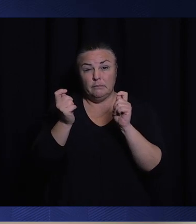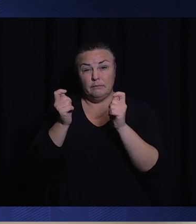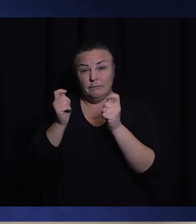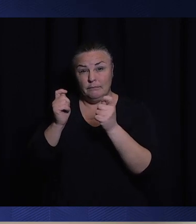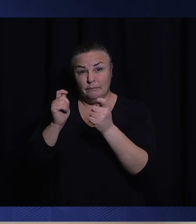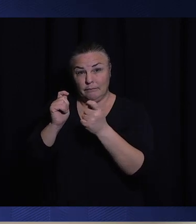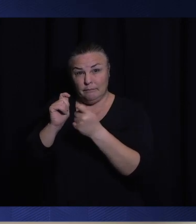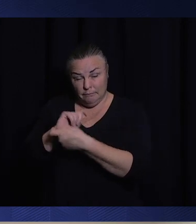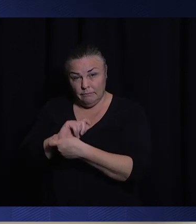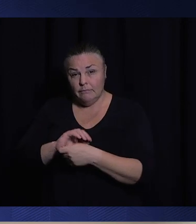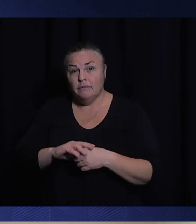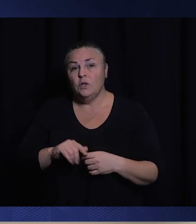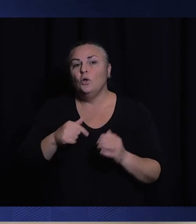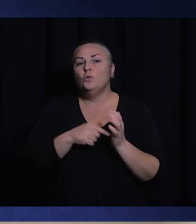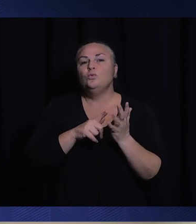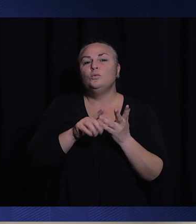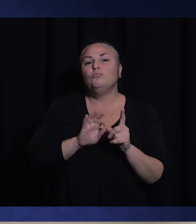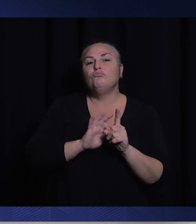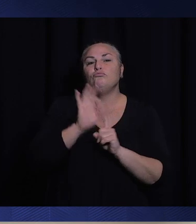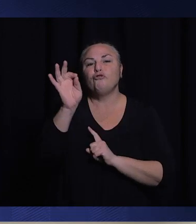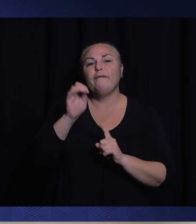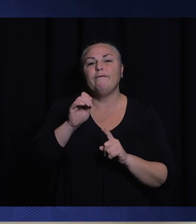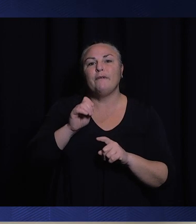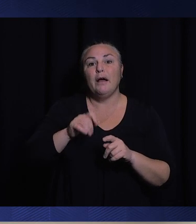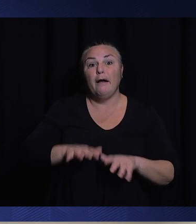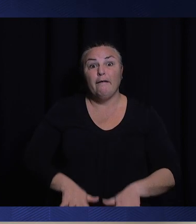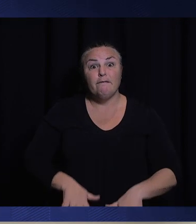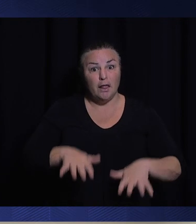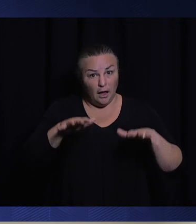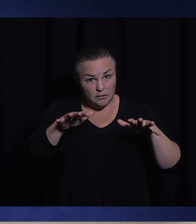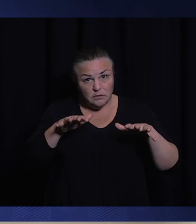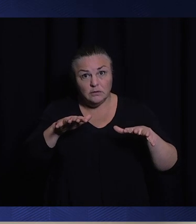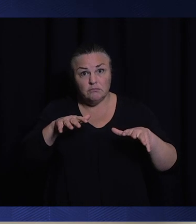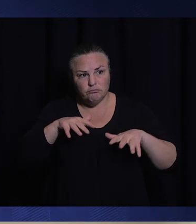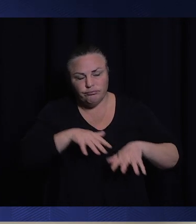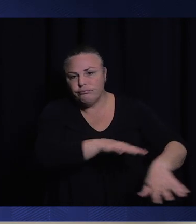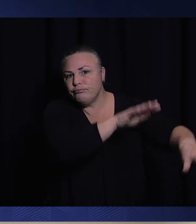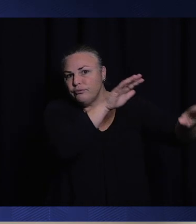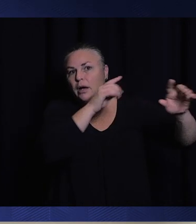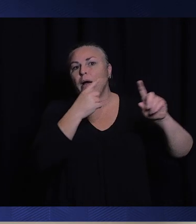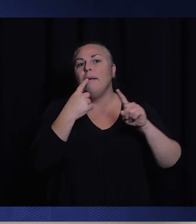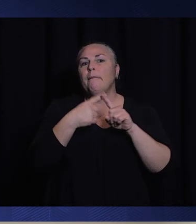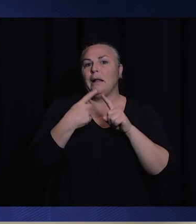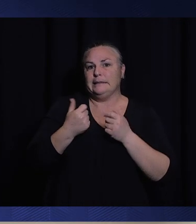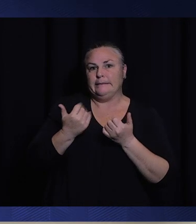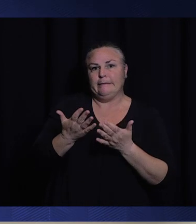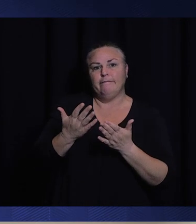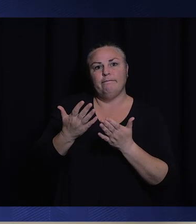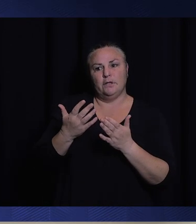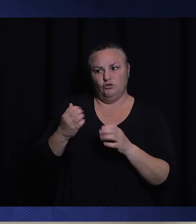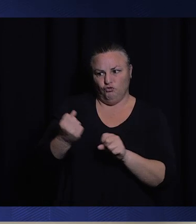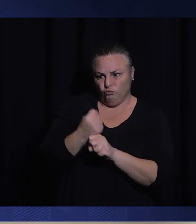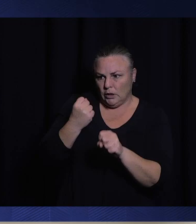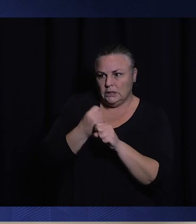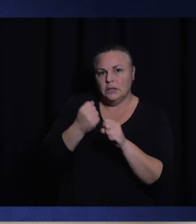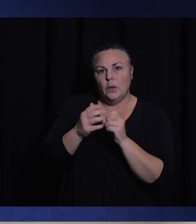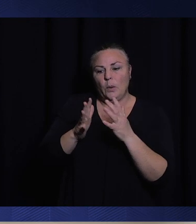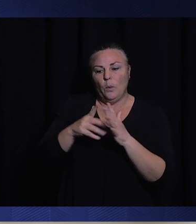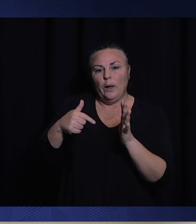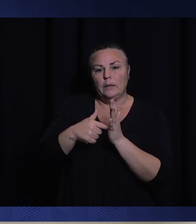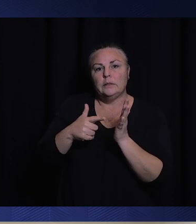As we move into a highly urbanized environment, as we have seen from Dr. Liu's presentation, our practices in